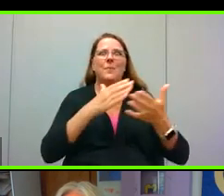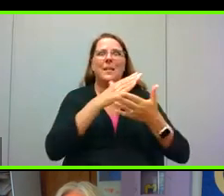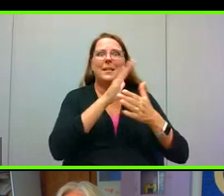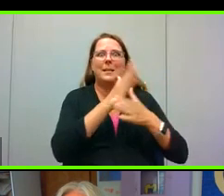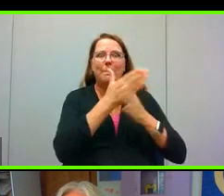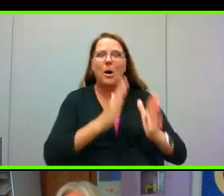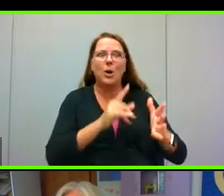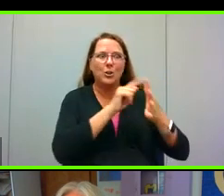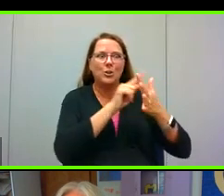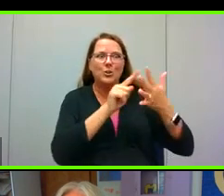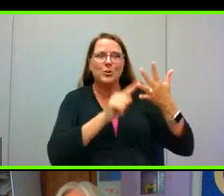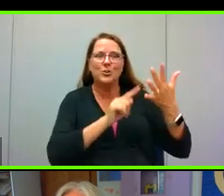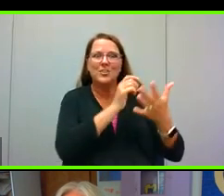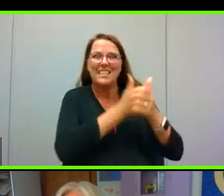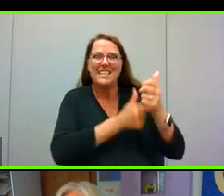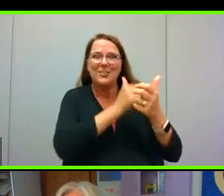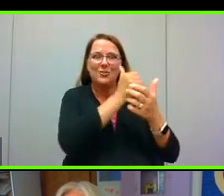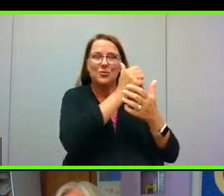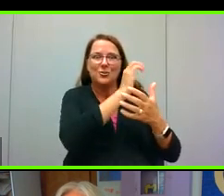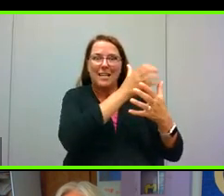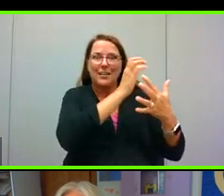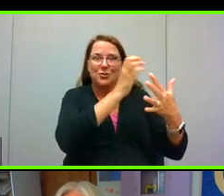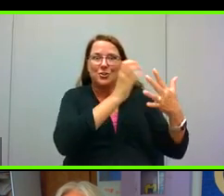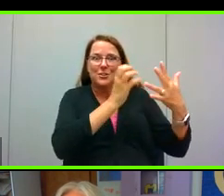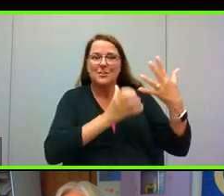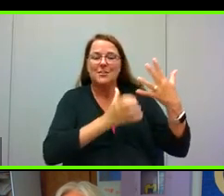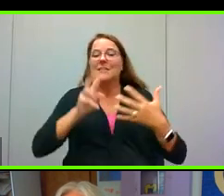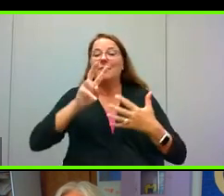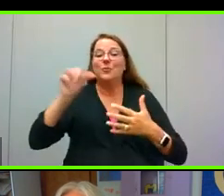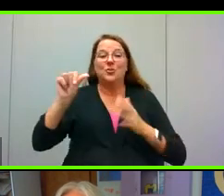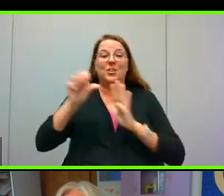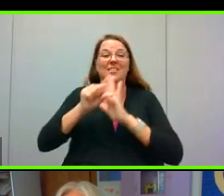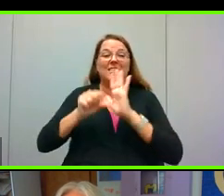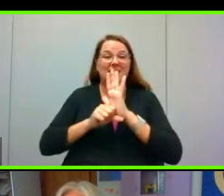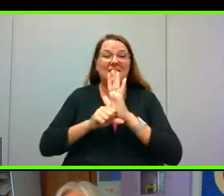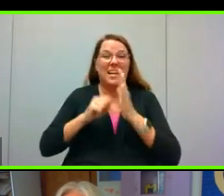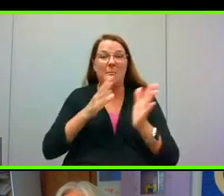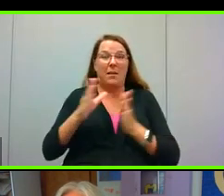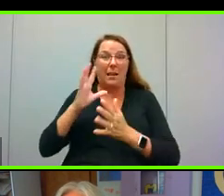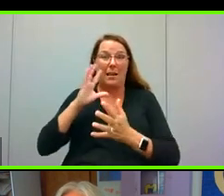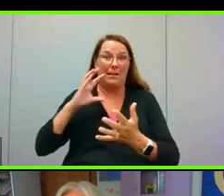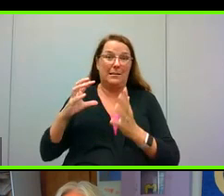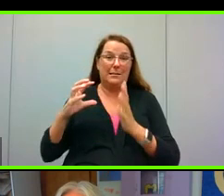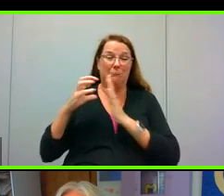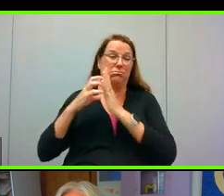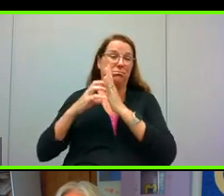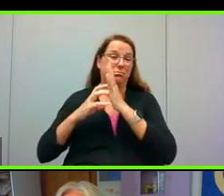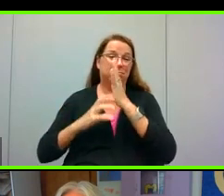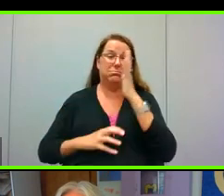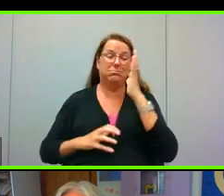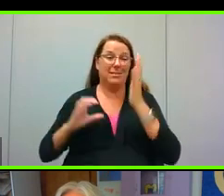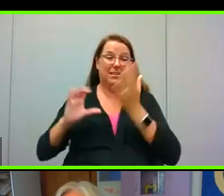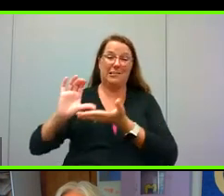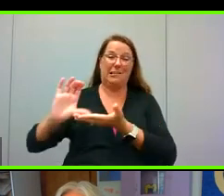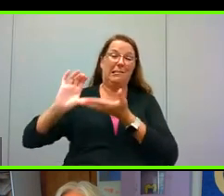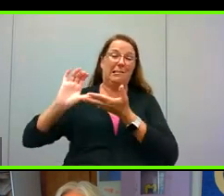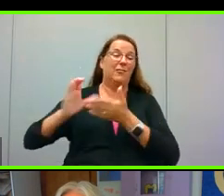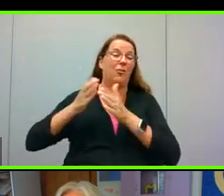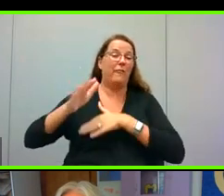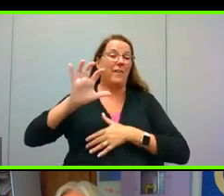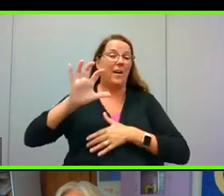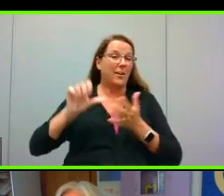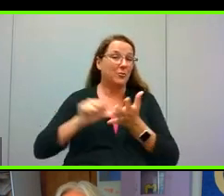own separate section, Virginia's state plan is pretty voluminous, as you can well imagine. It's over 500 pages, but every